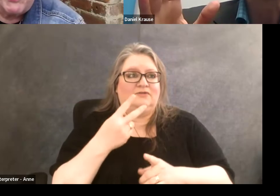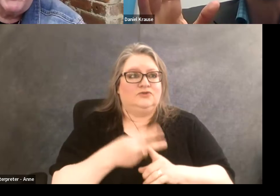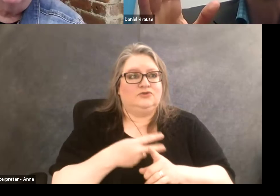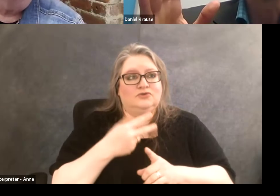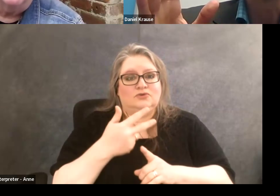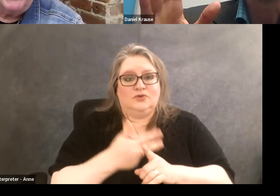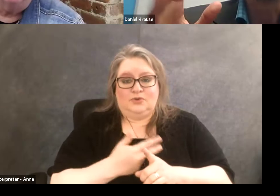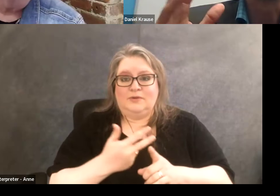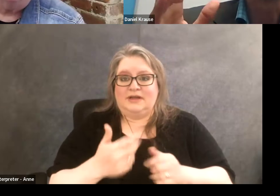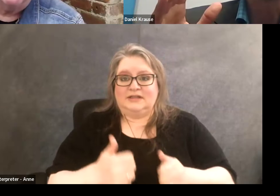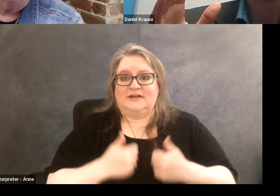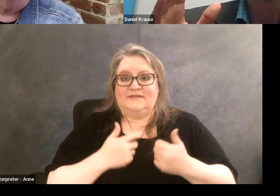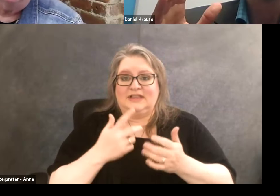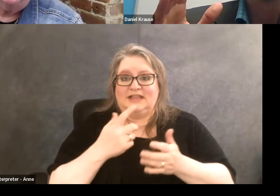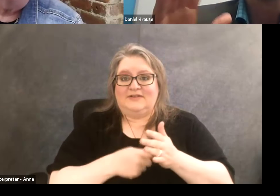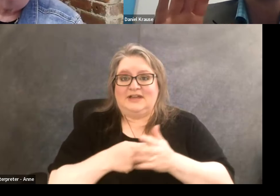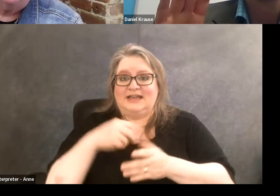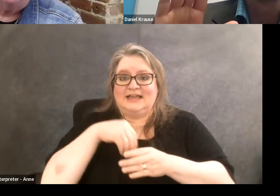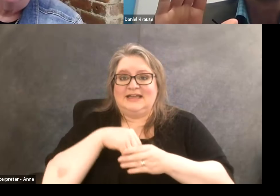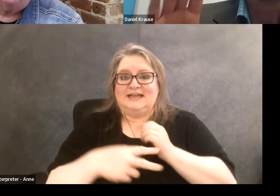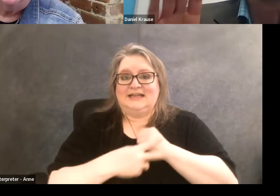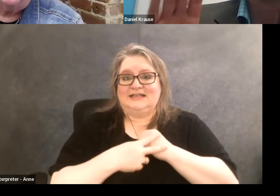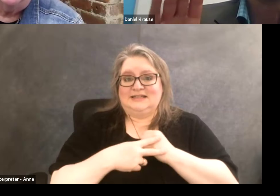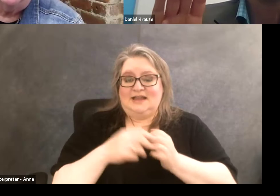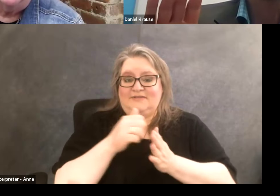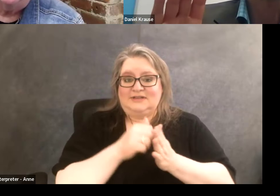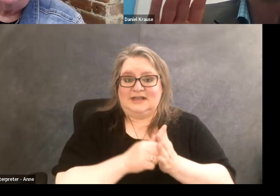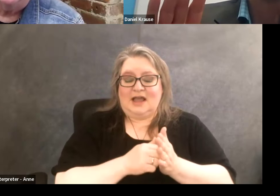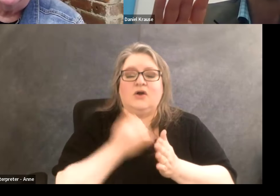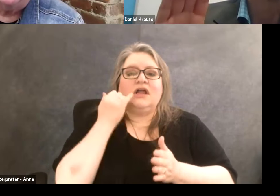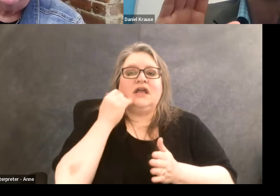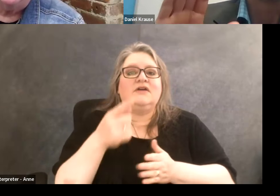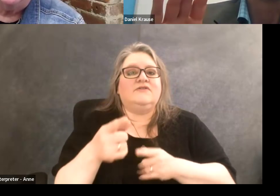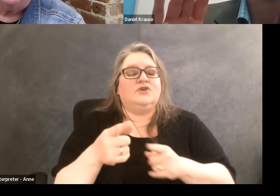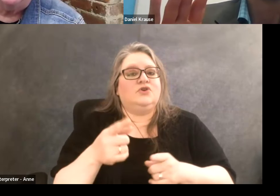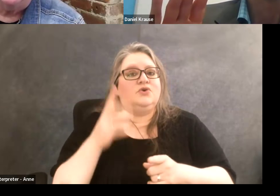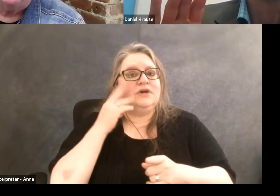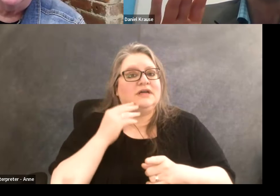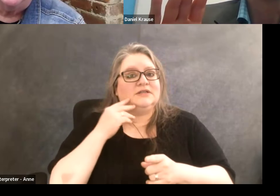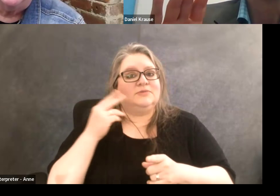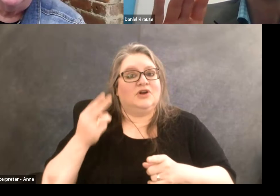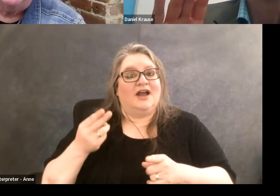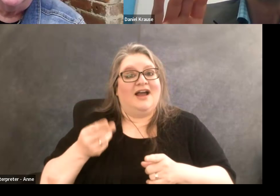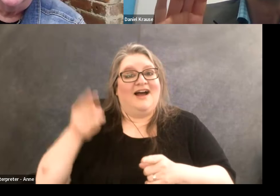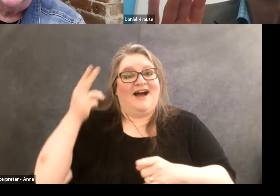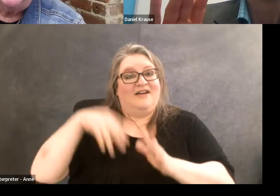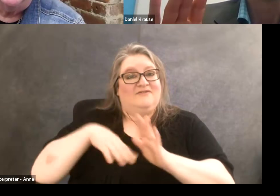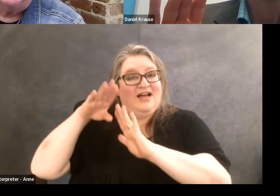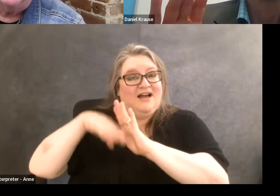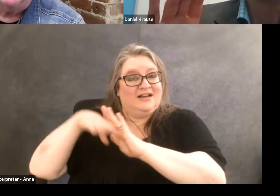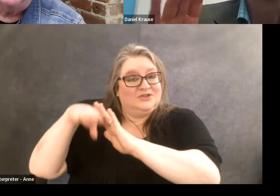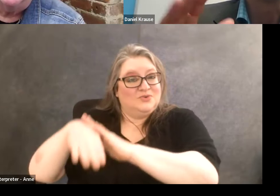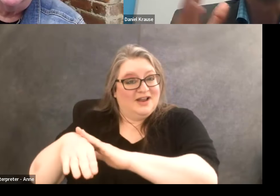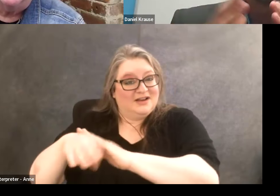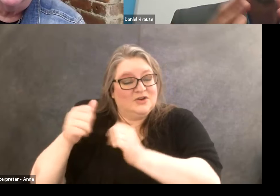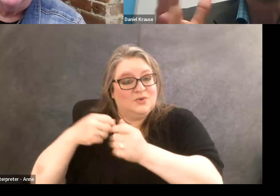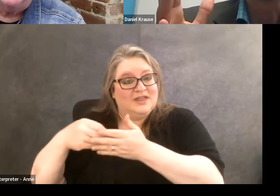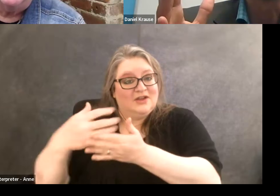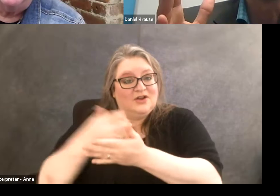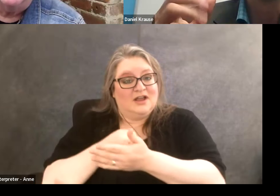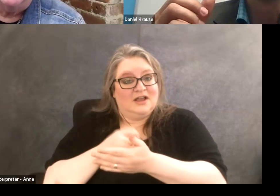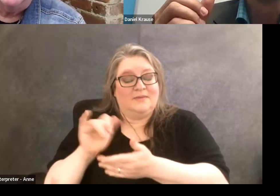of living expenses in a savings account. If you are experiencing high fluctuations in your incomes, as